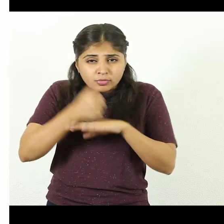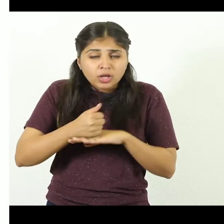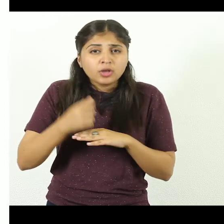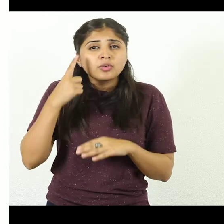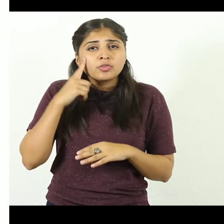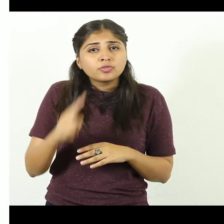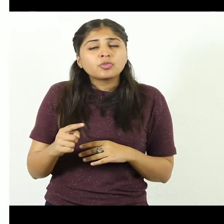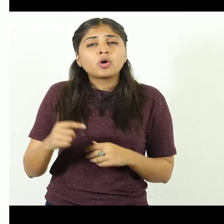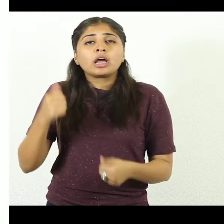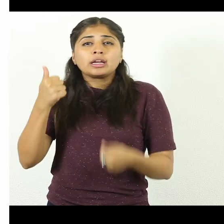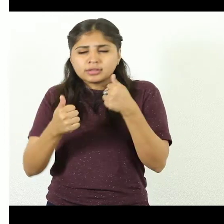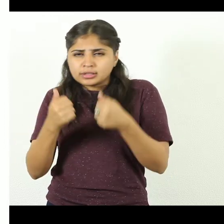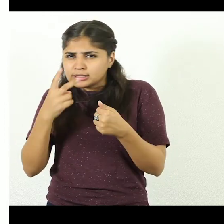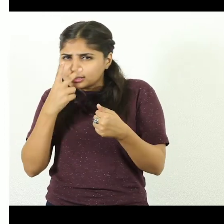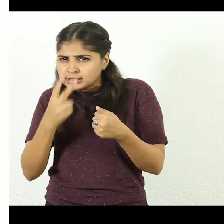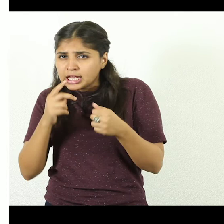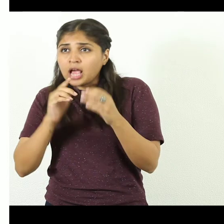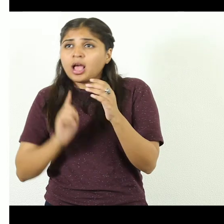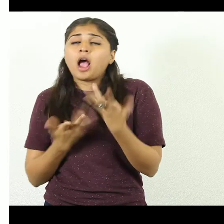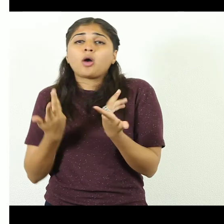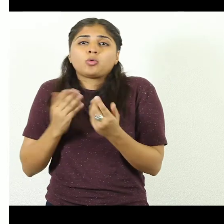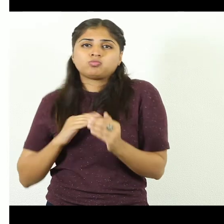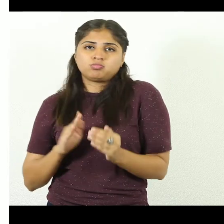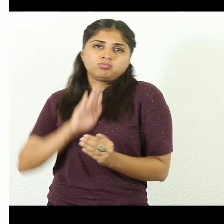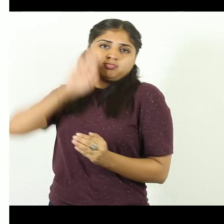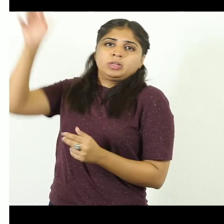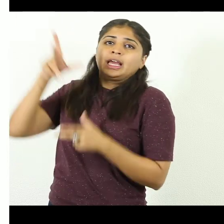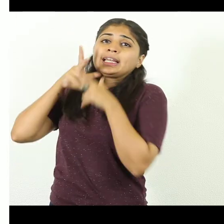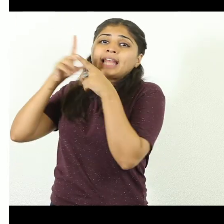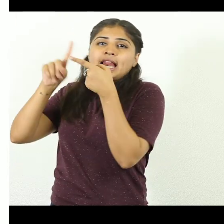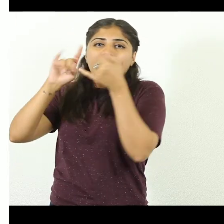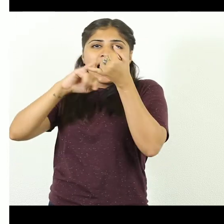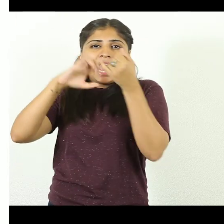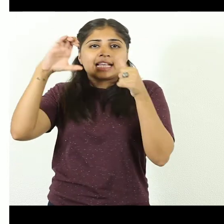setting incident escalation level,